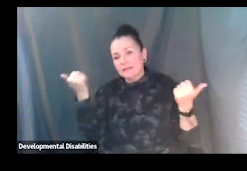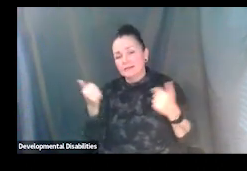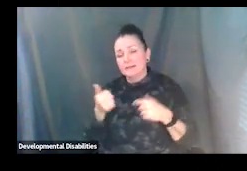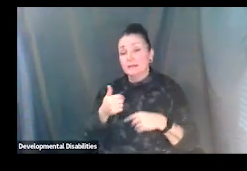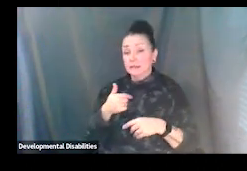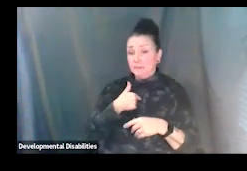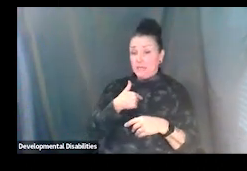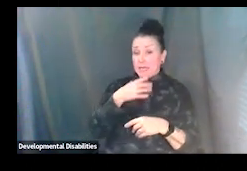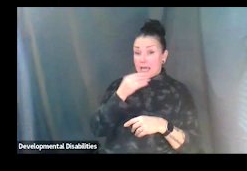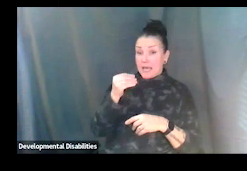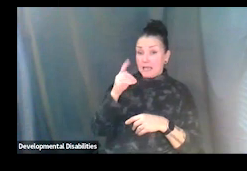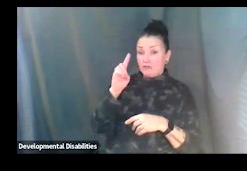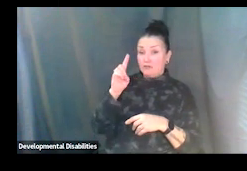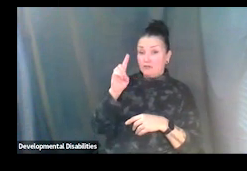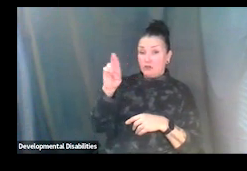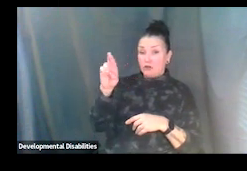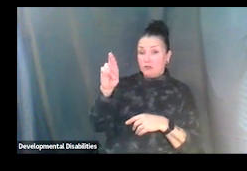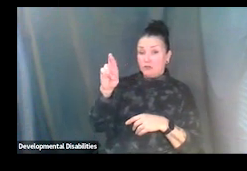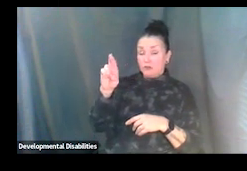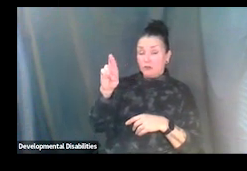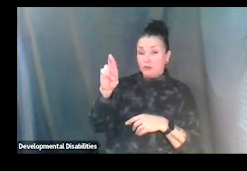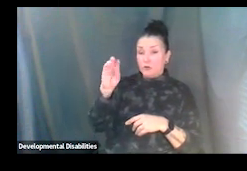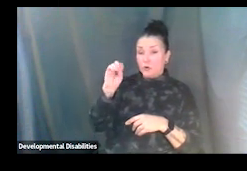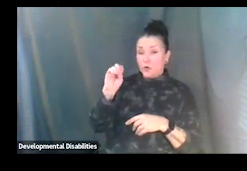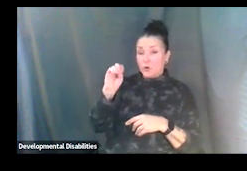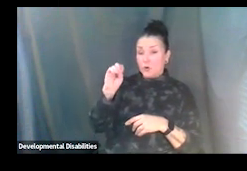and I have a young man that we've been seeing at